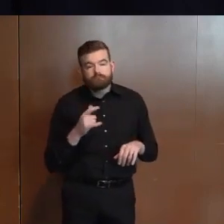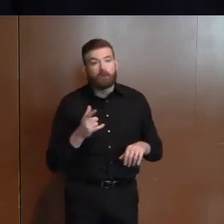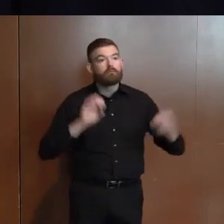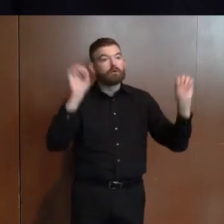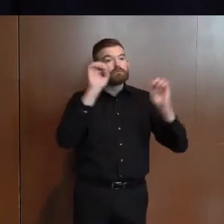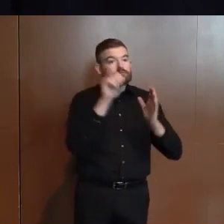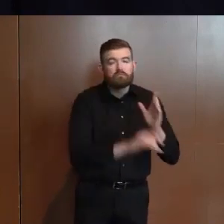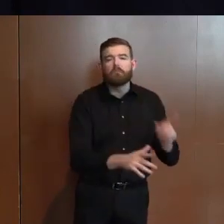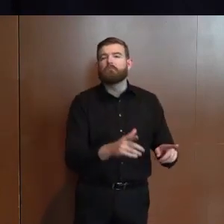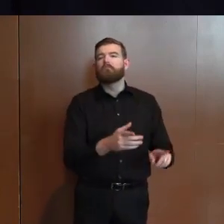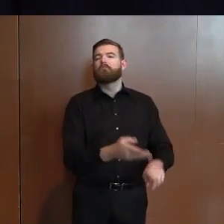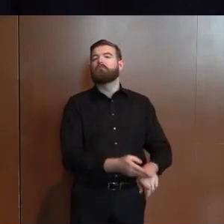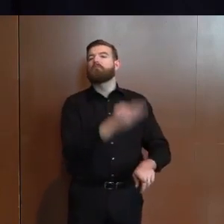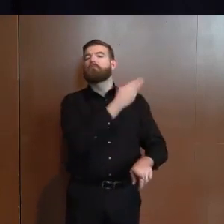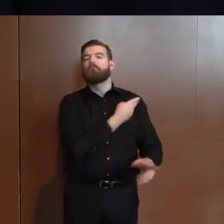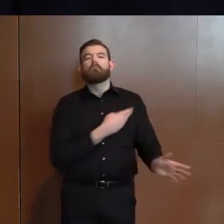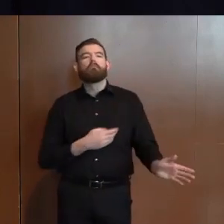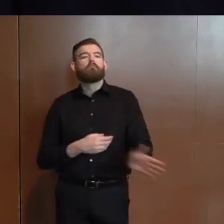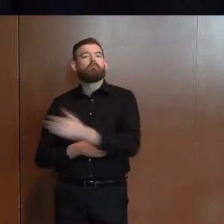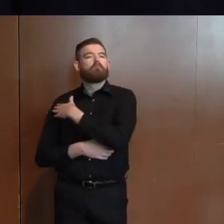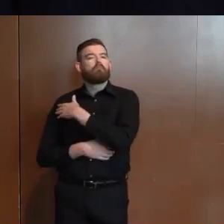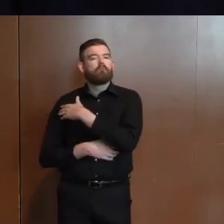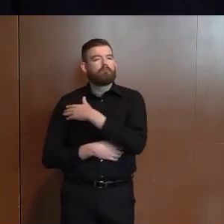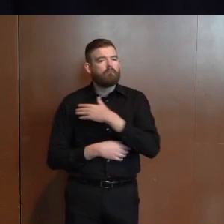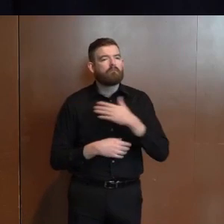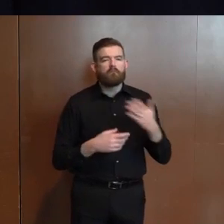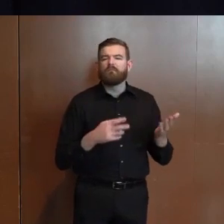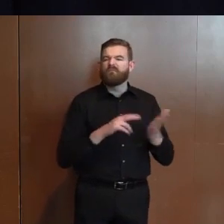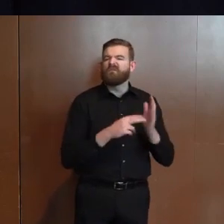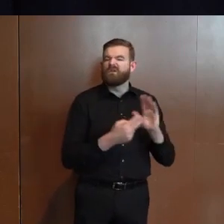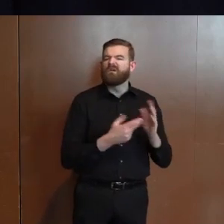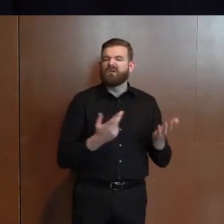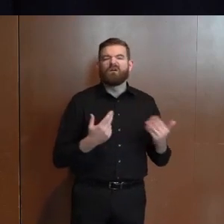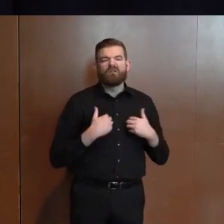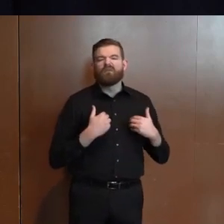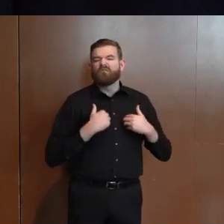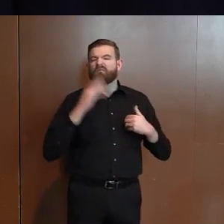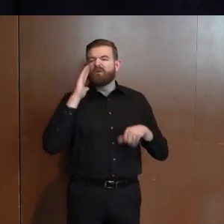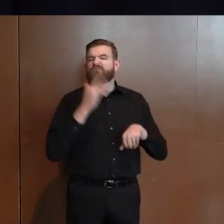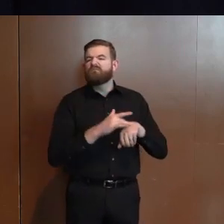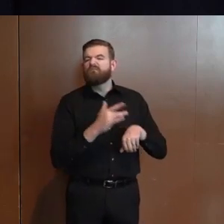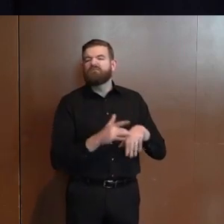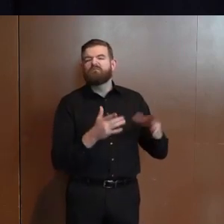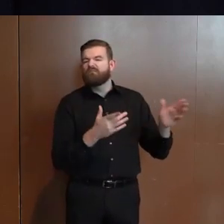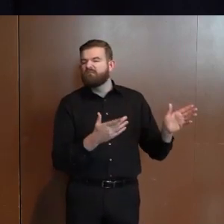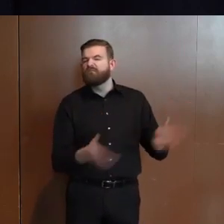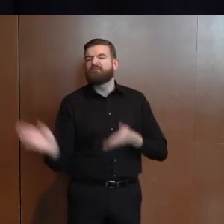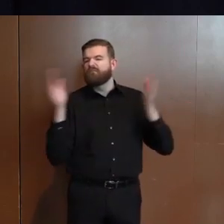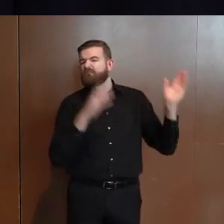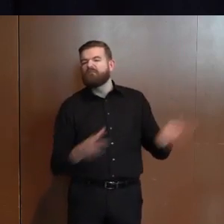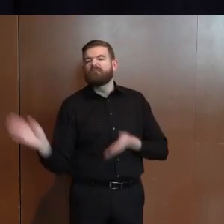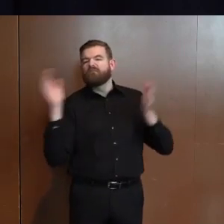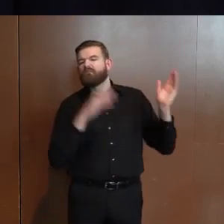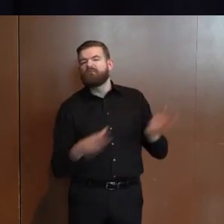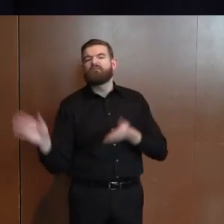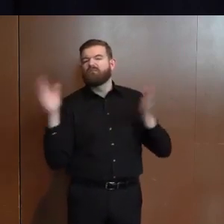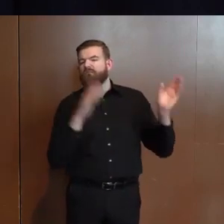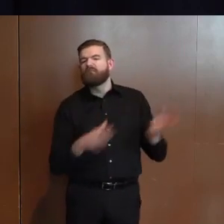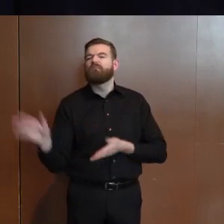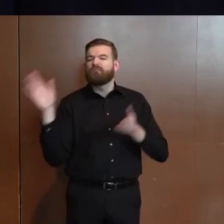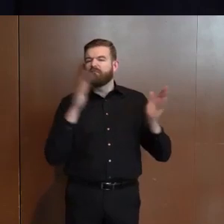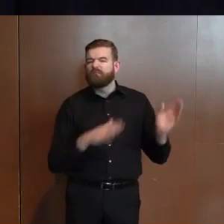So there's a constant turnover. So we are actually going to be looking at this in 8-hour shifts. We'll